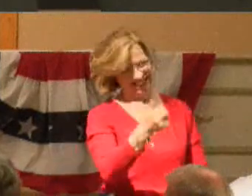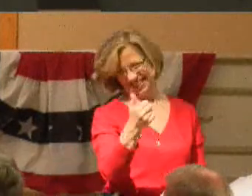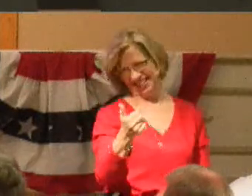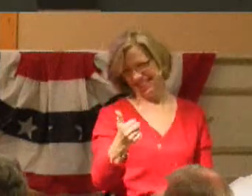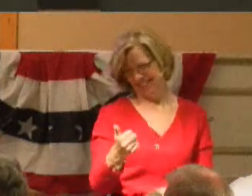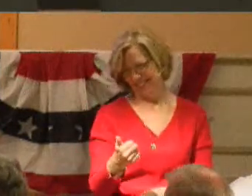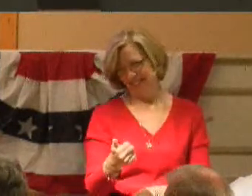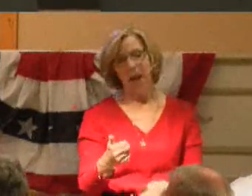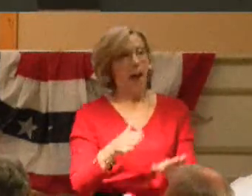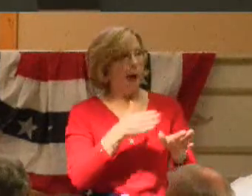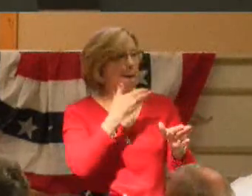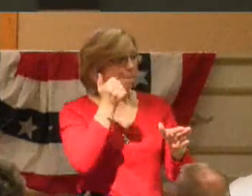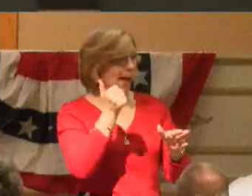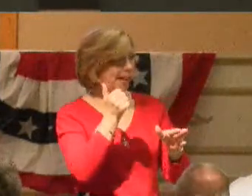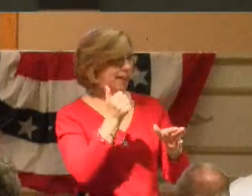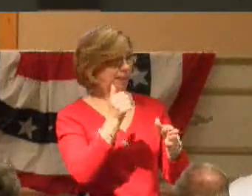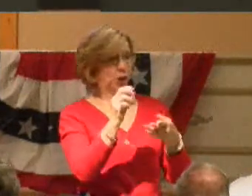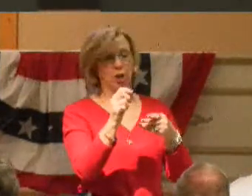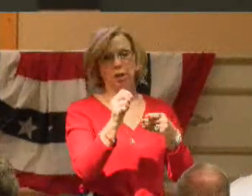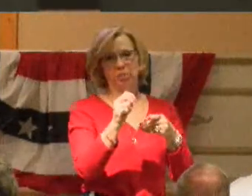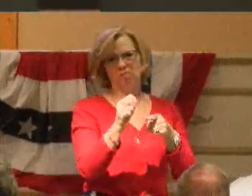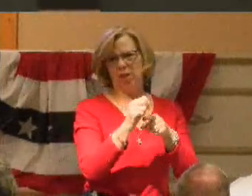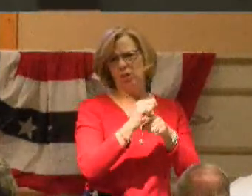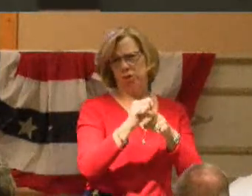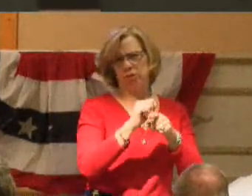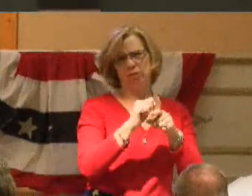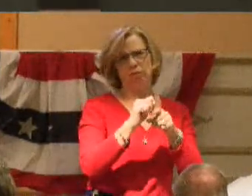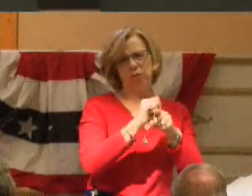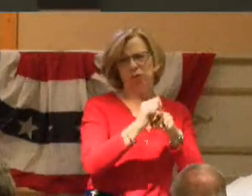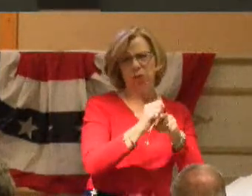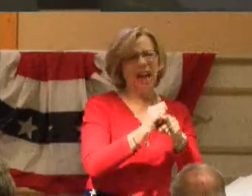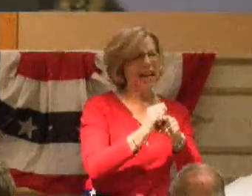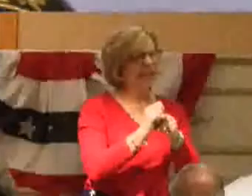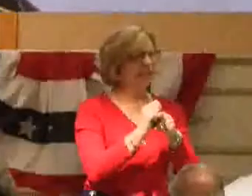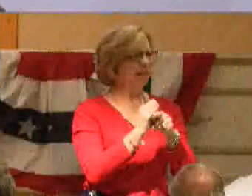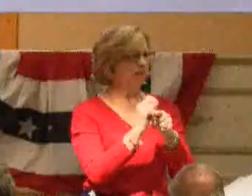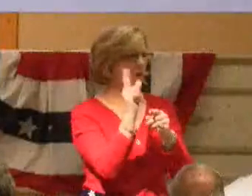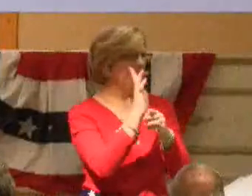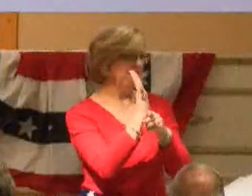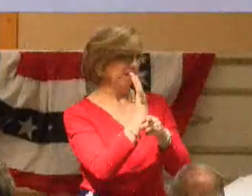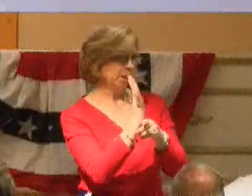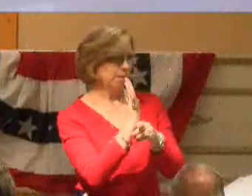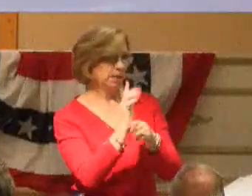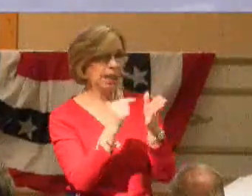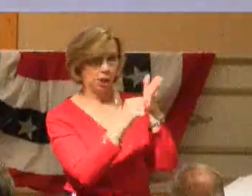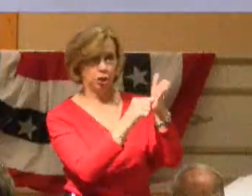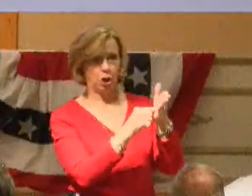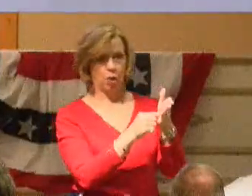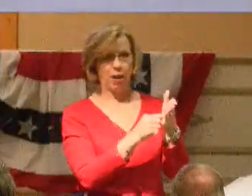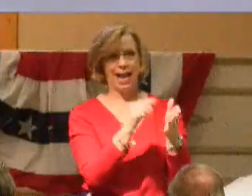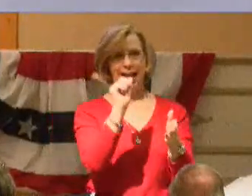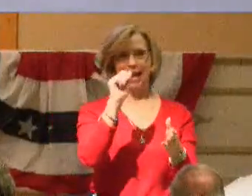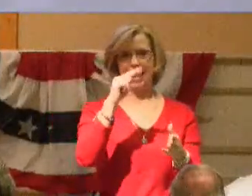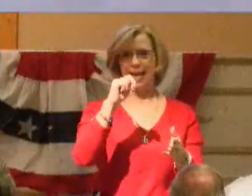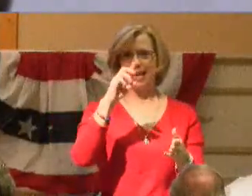The best training films that I show at the West Virginia State Police Academy are the Andy Griffith